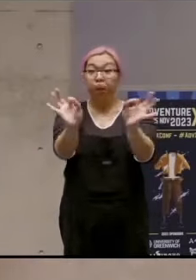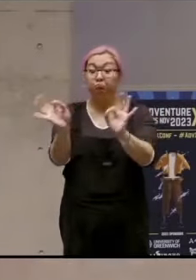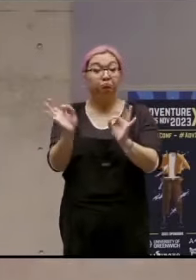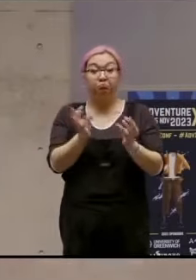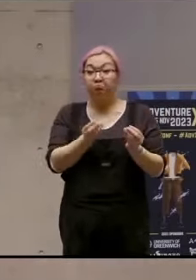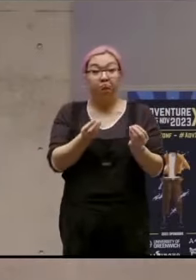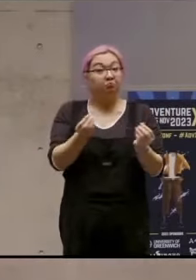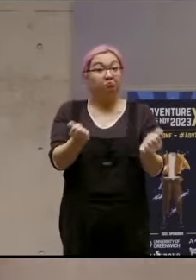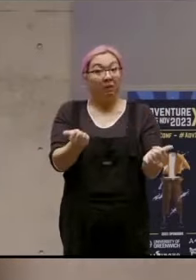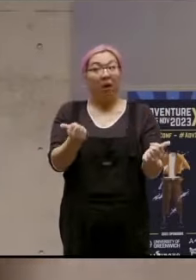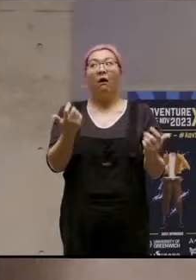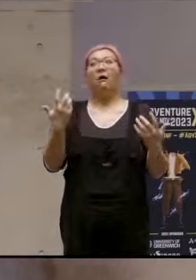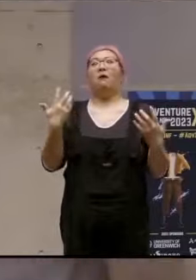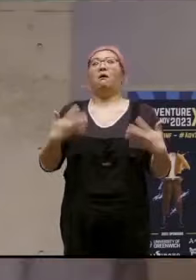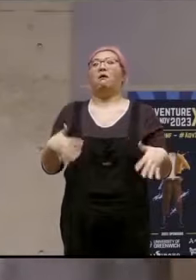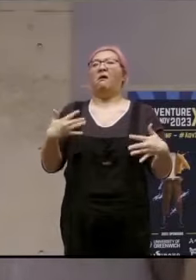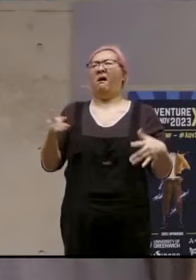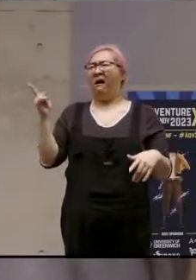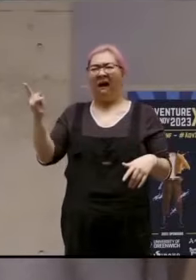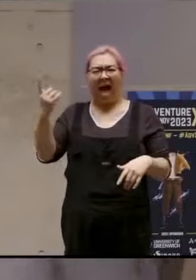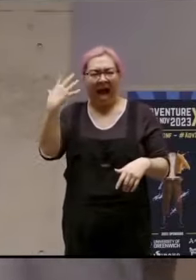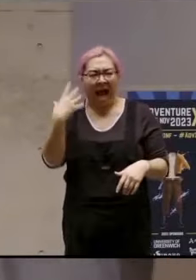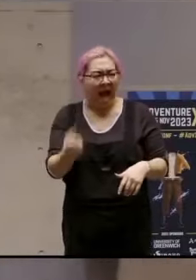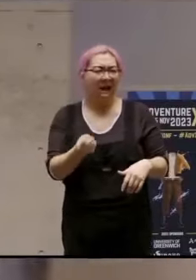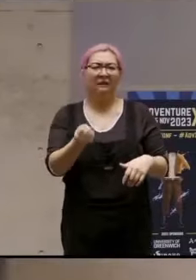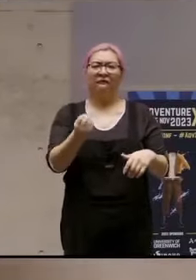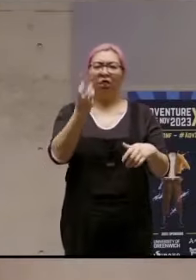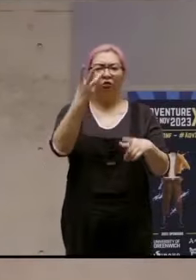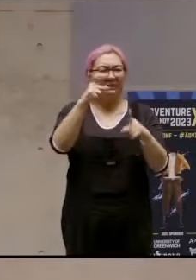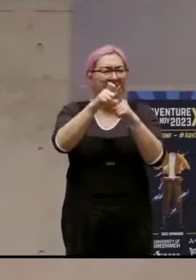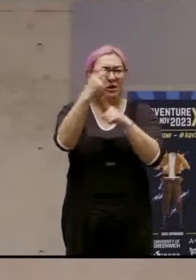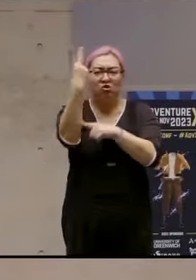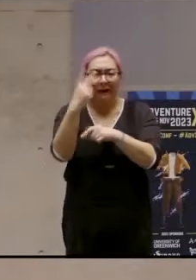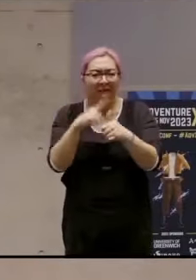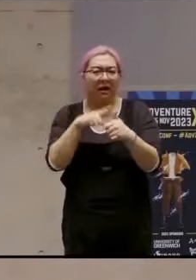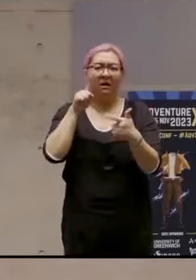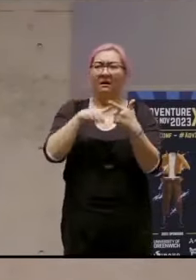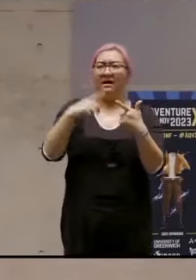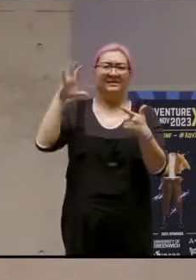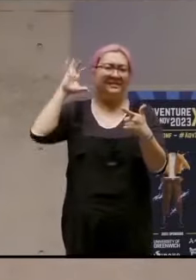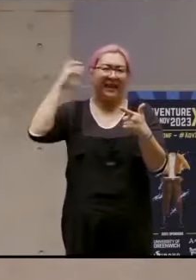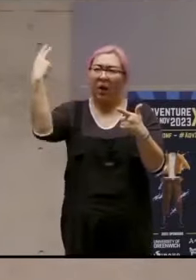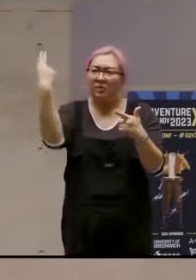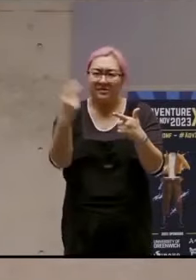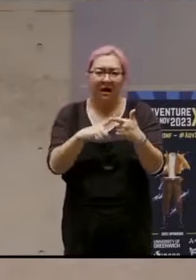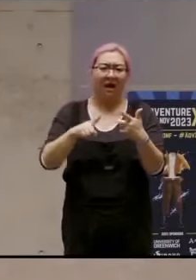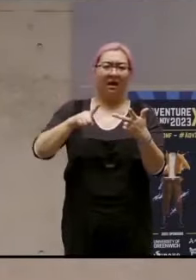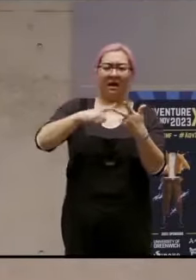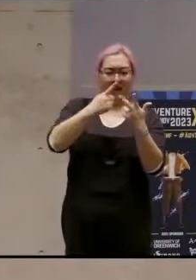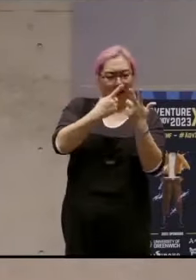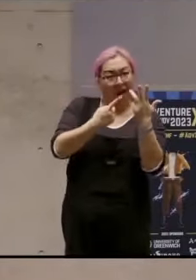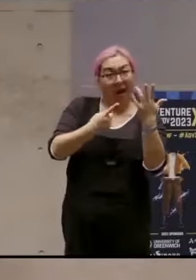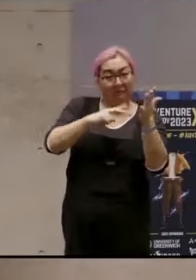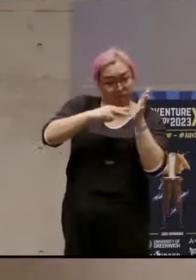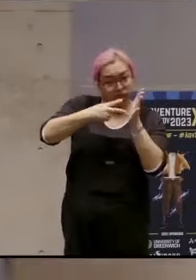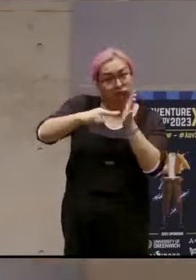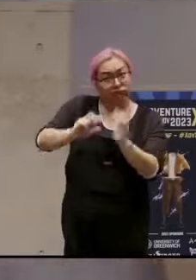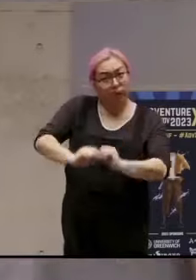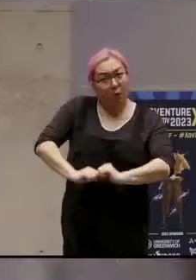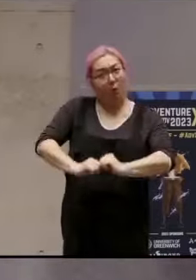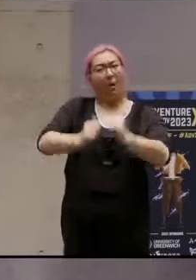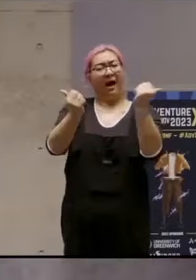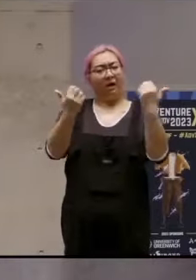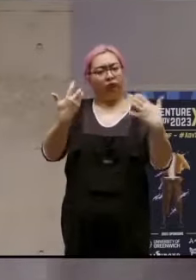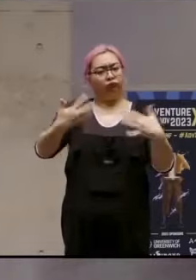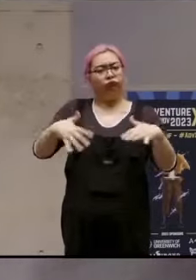moon setting, sound design, and 3D graphics, which can easily be compared to 3D titles of its time, like The